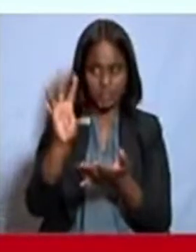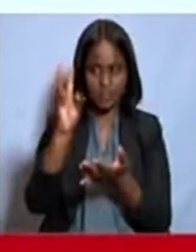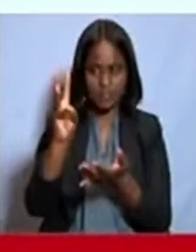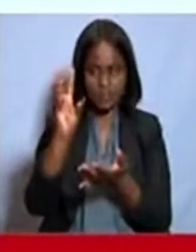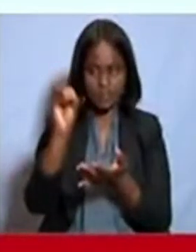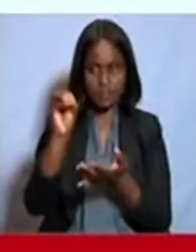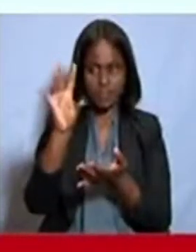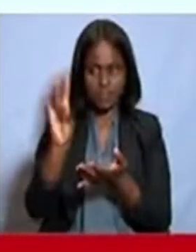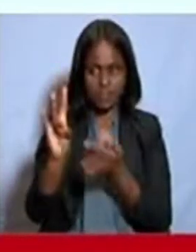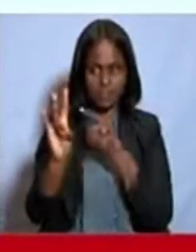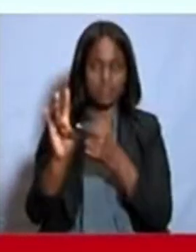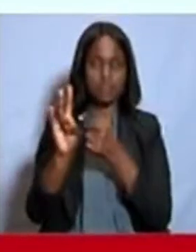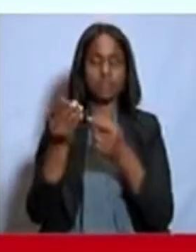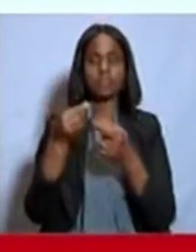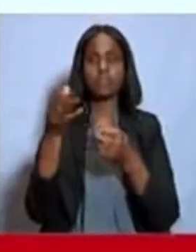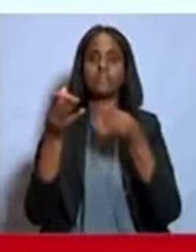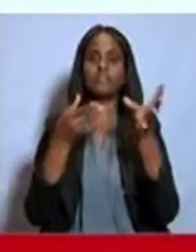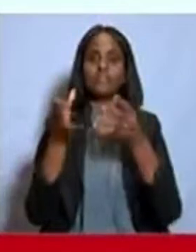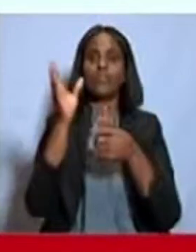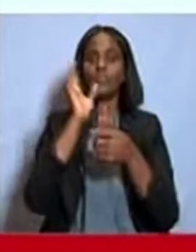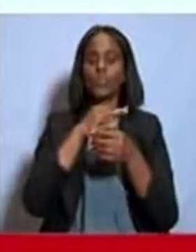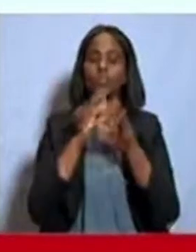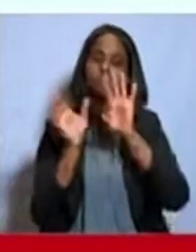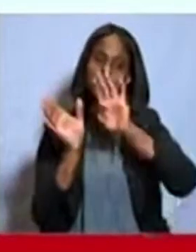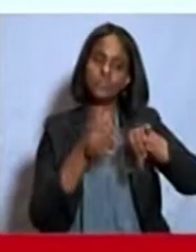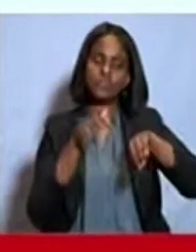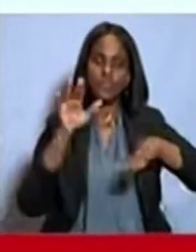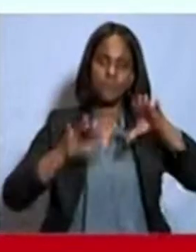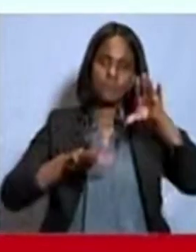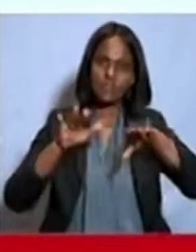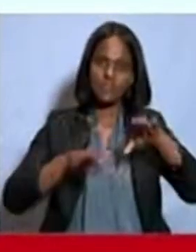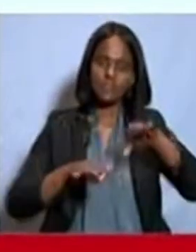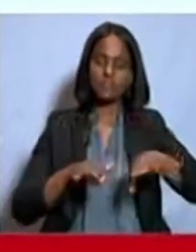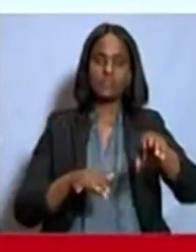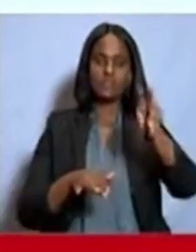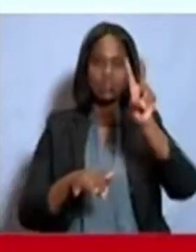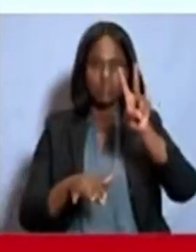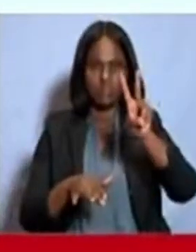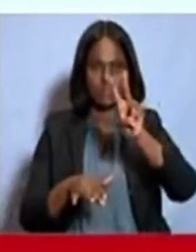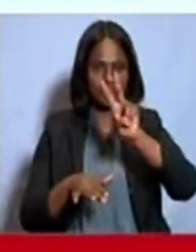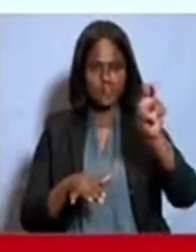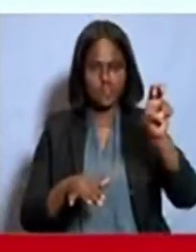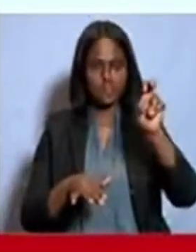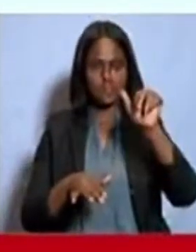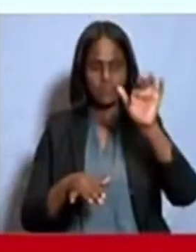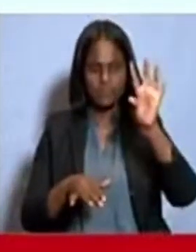4,202,550,607 had been spent, leaving a balance of